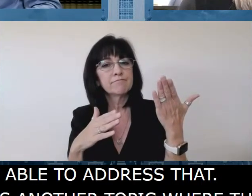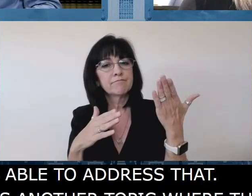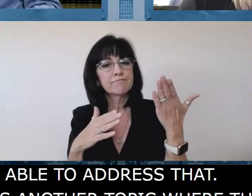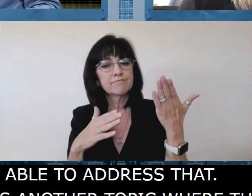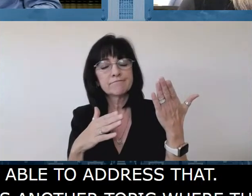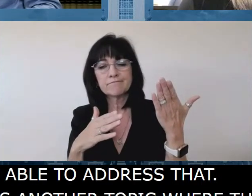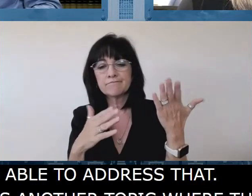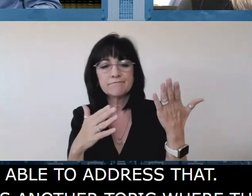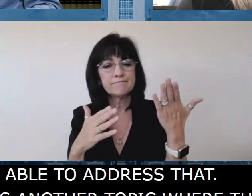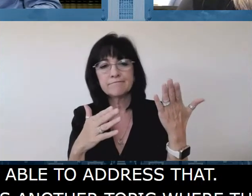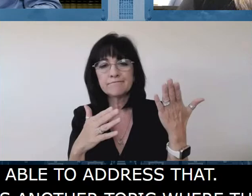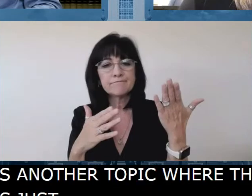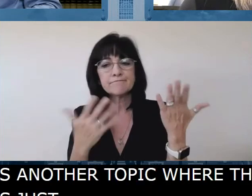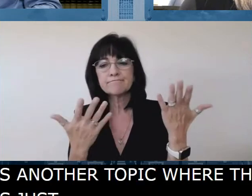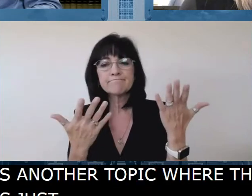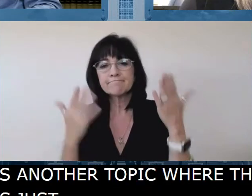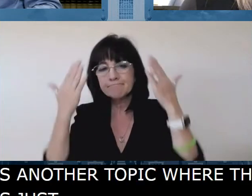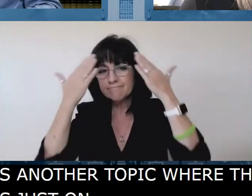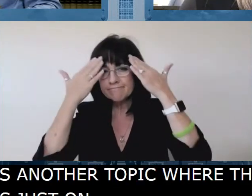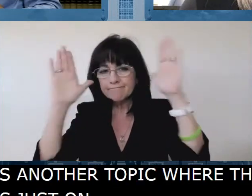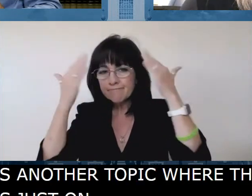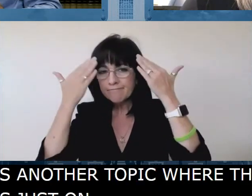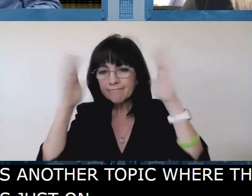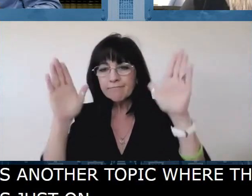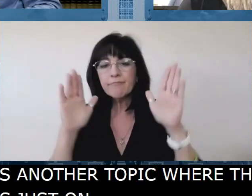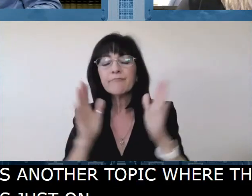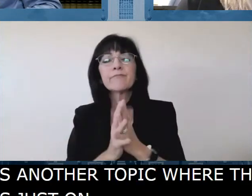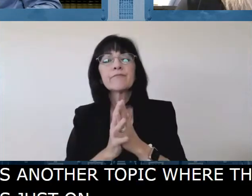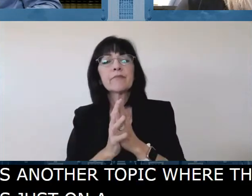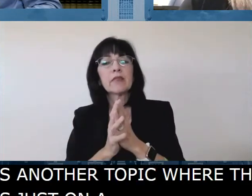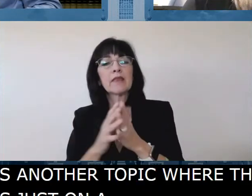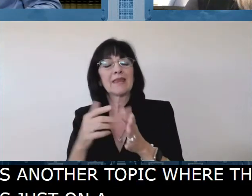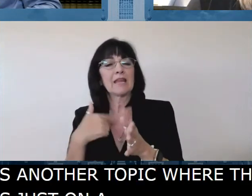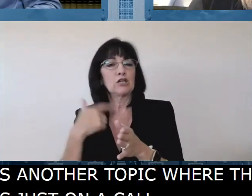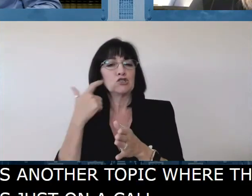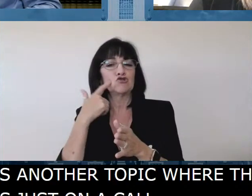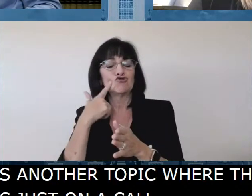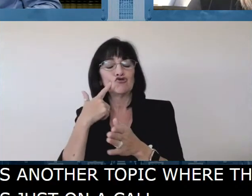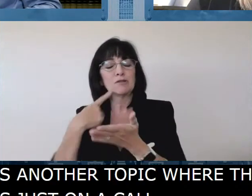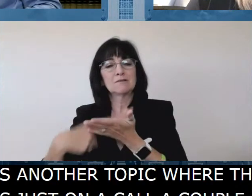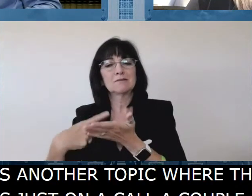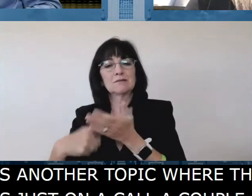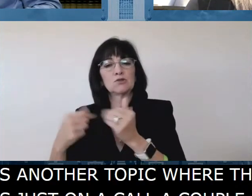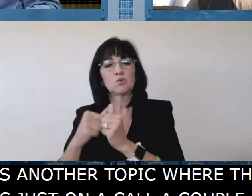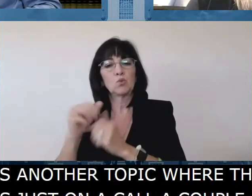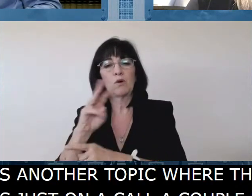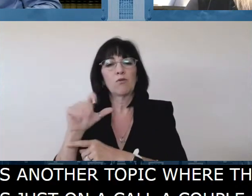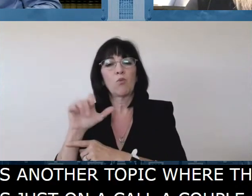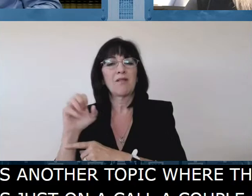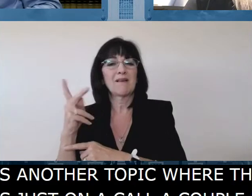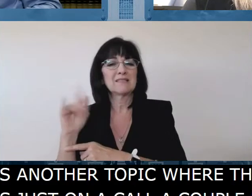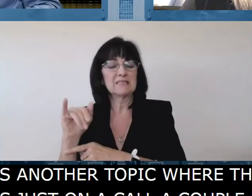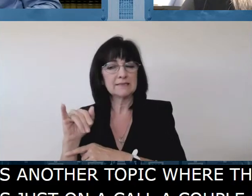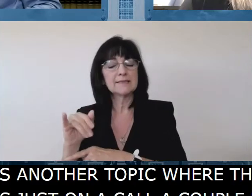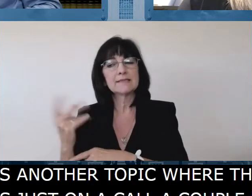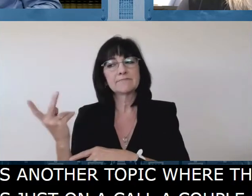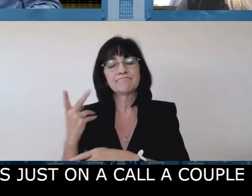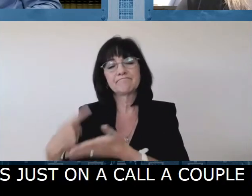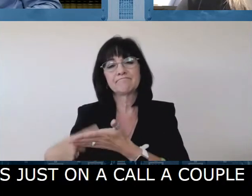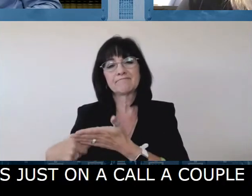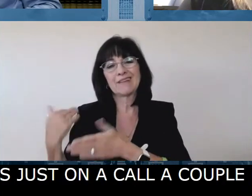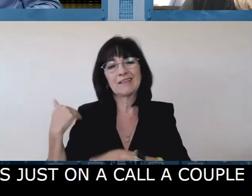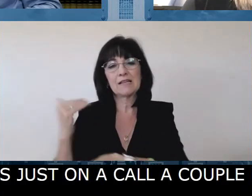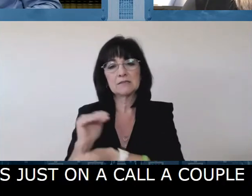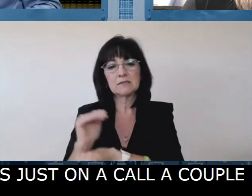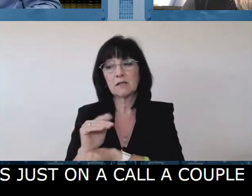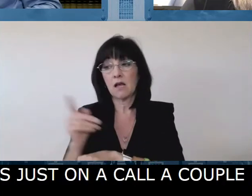on a call a couple nights ago with the CDC director, Walensky, who says, there's not an immediate plan for